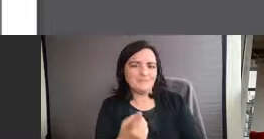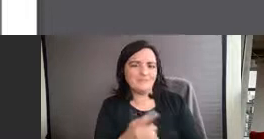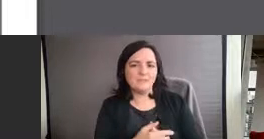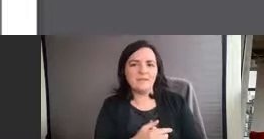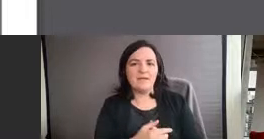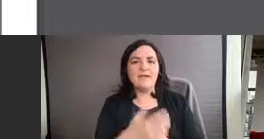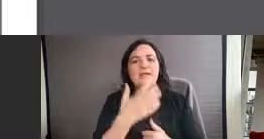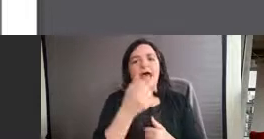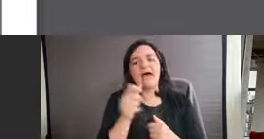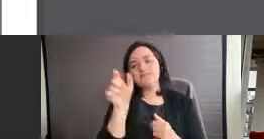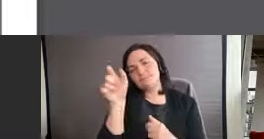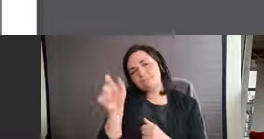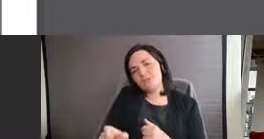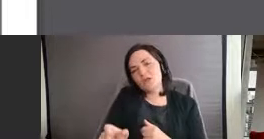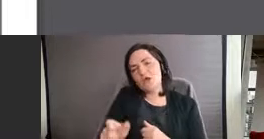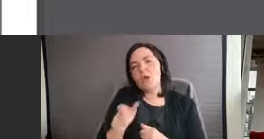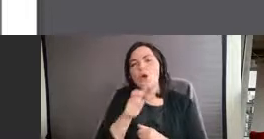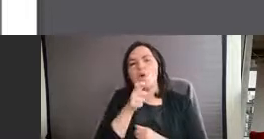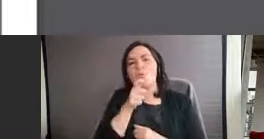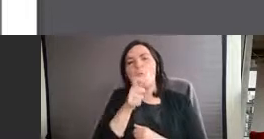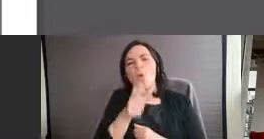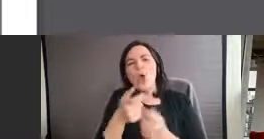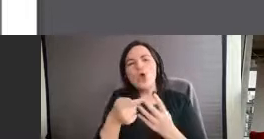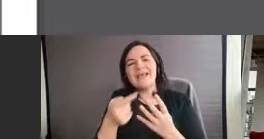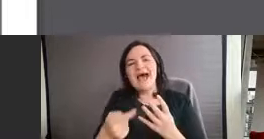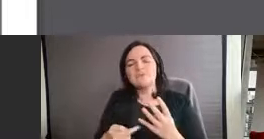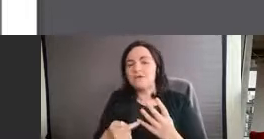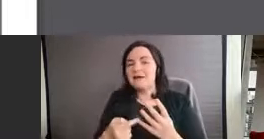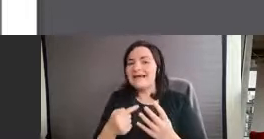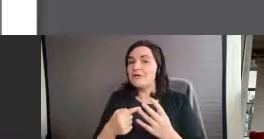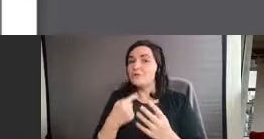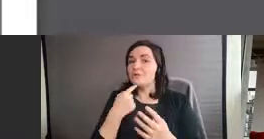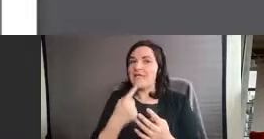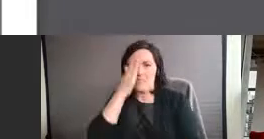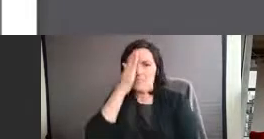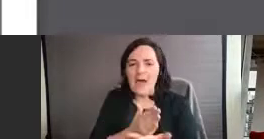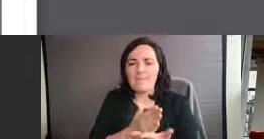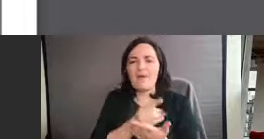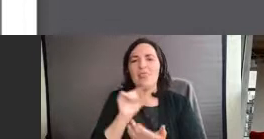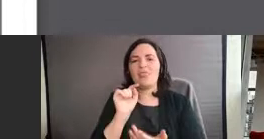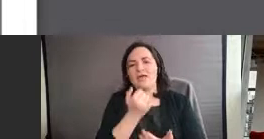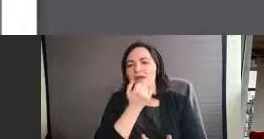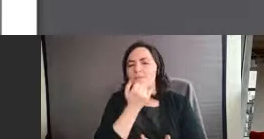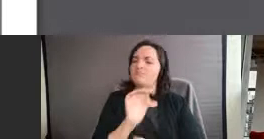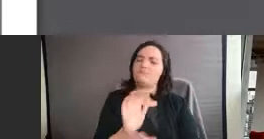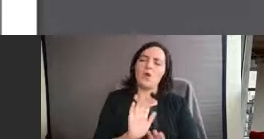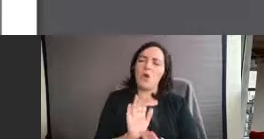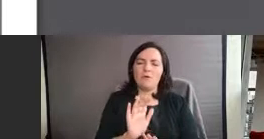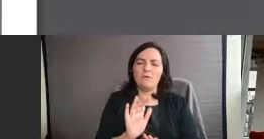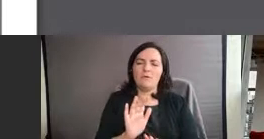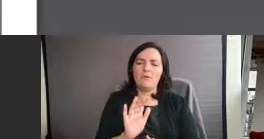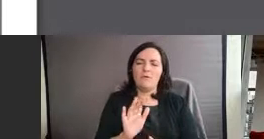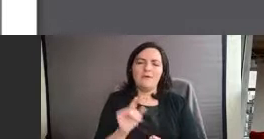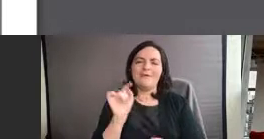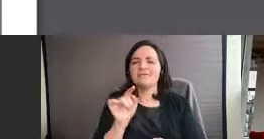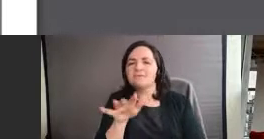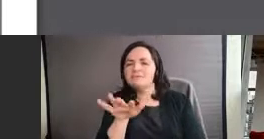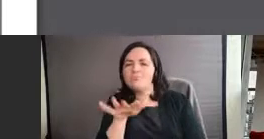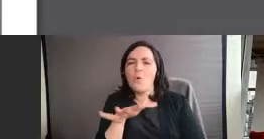indicative word counts. Indicative word counts. So if, for example, your introduction section is longer than 600